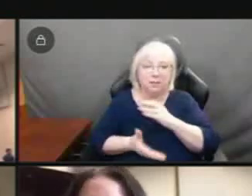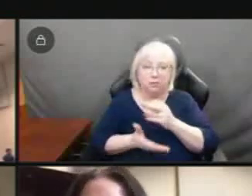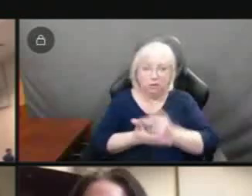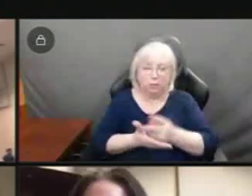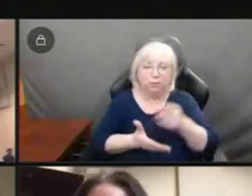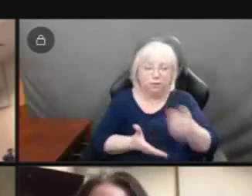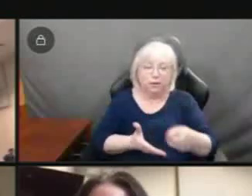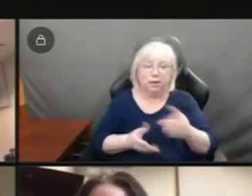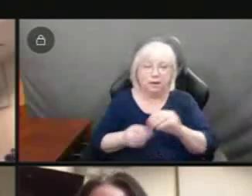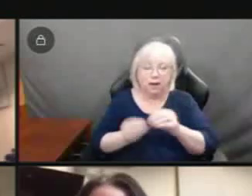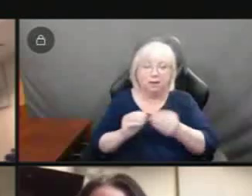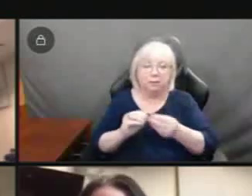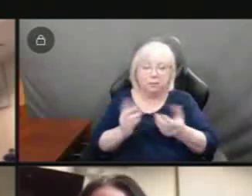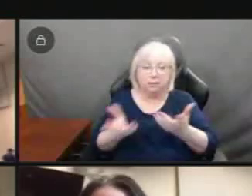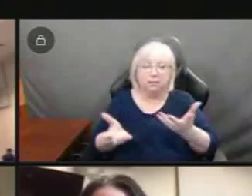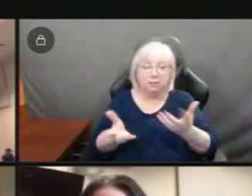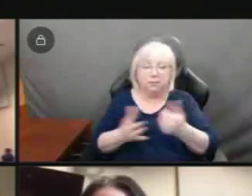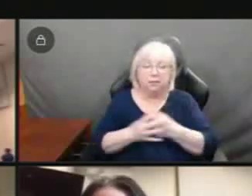this